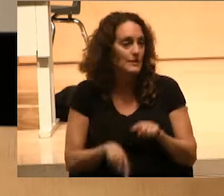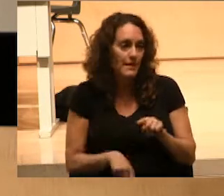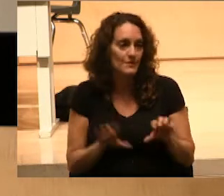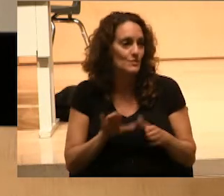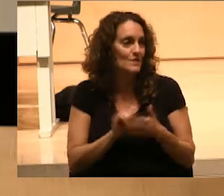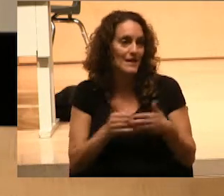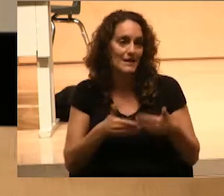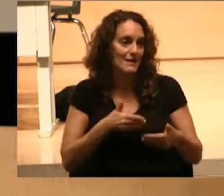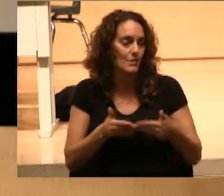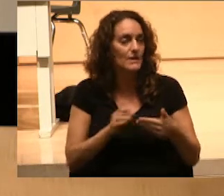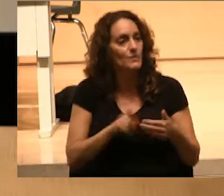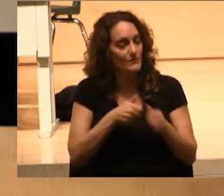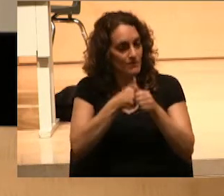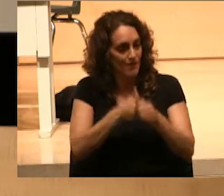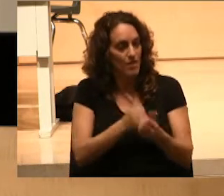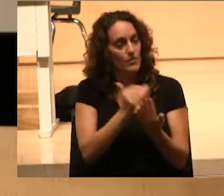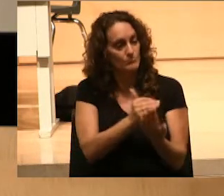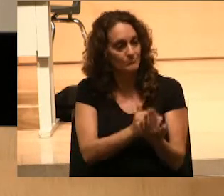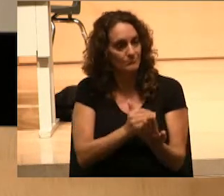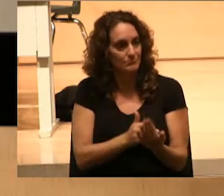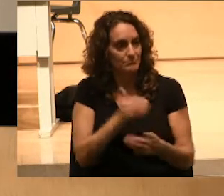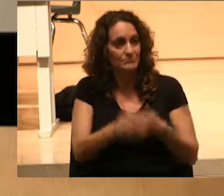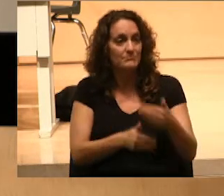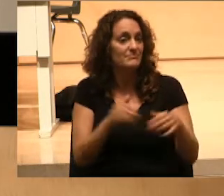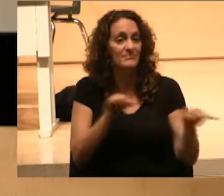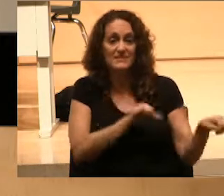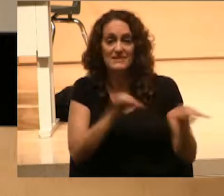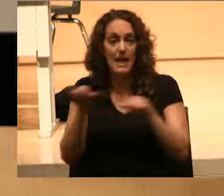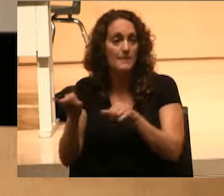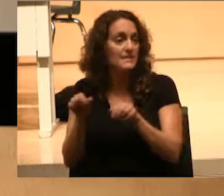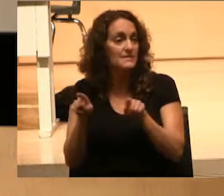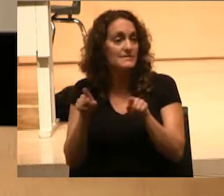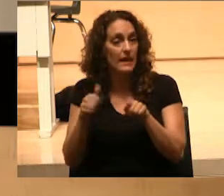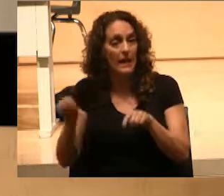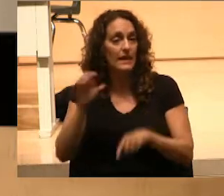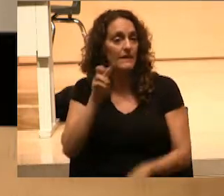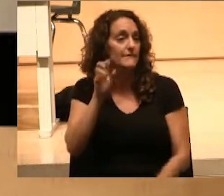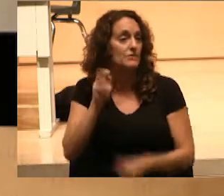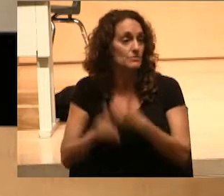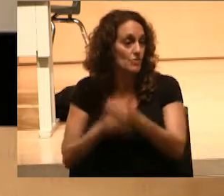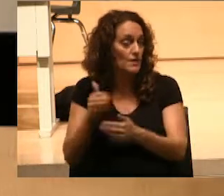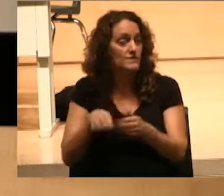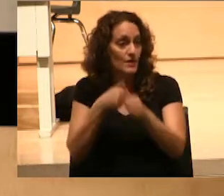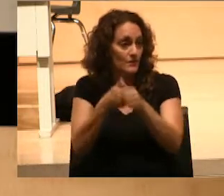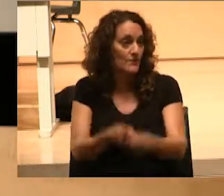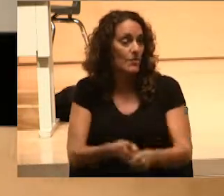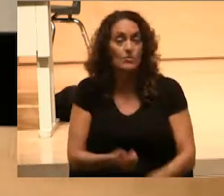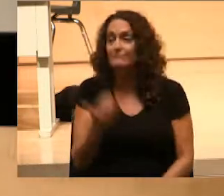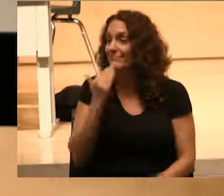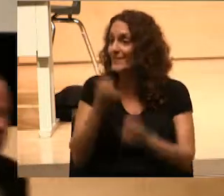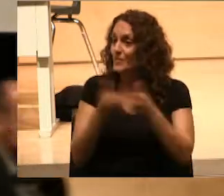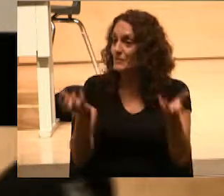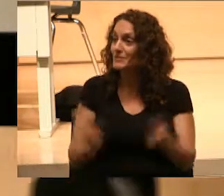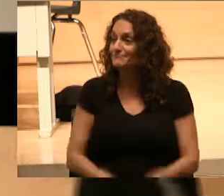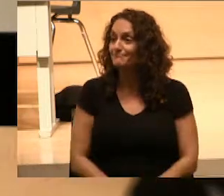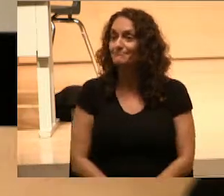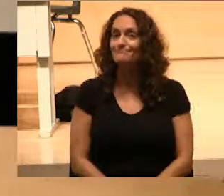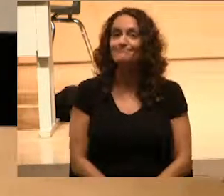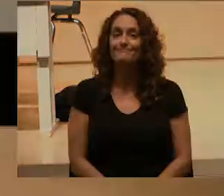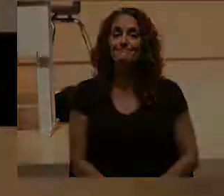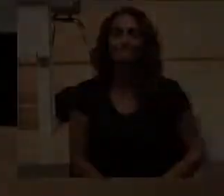want to anyways, but, it's the same procedure as general population. So. Right. Thank you very much. Yeah.